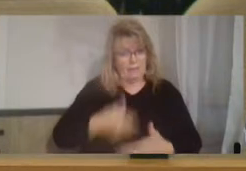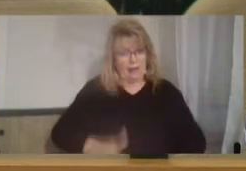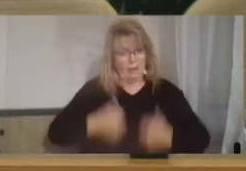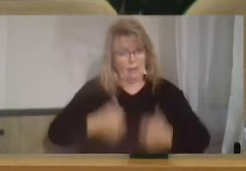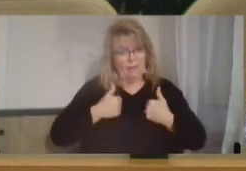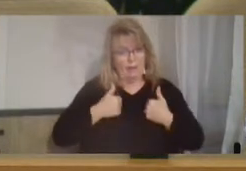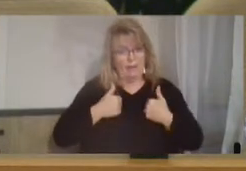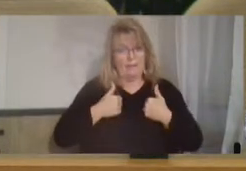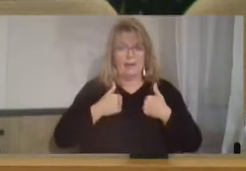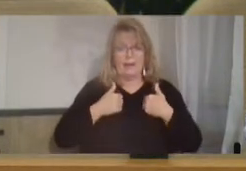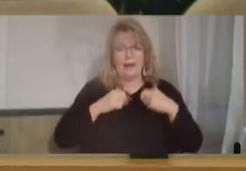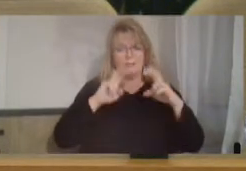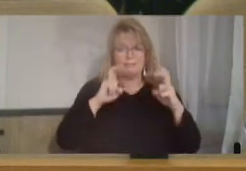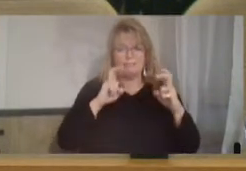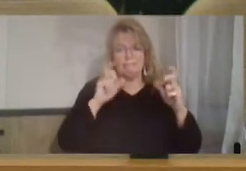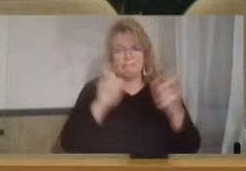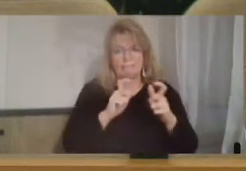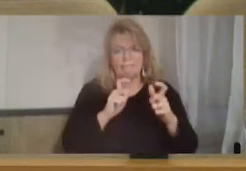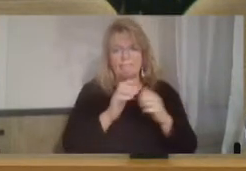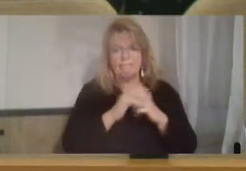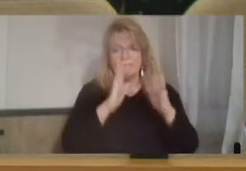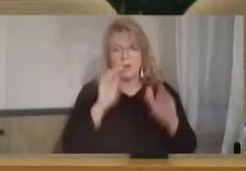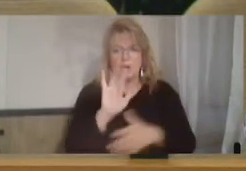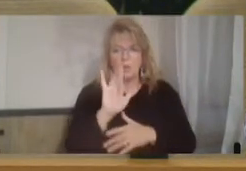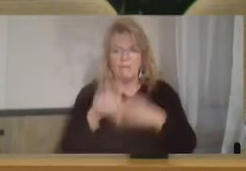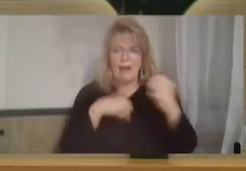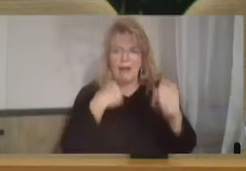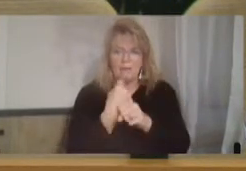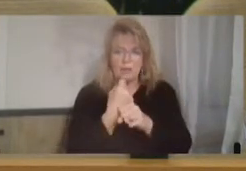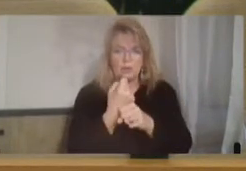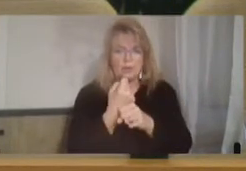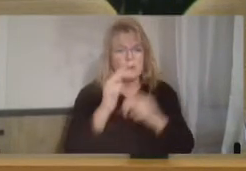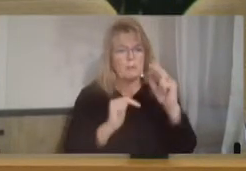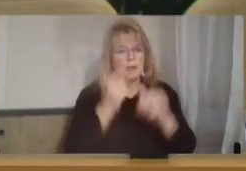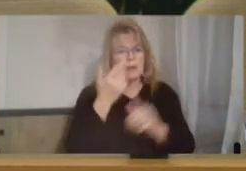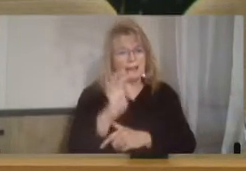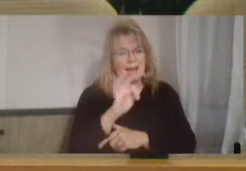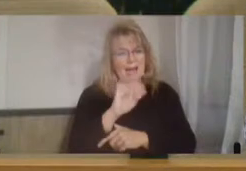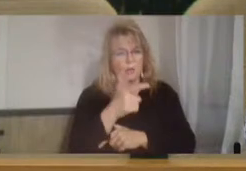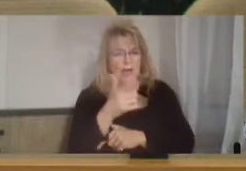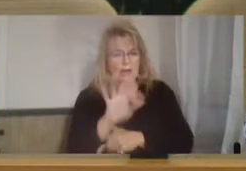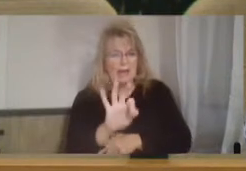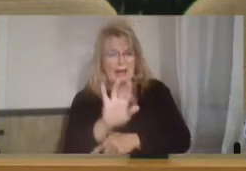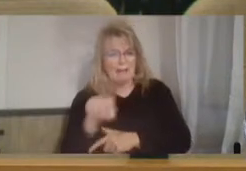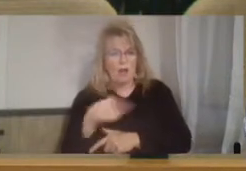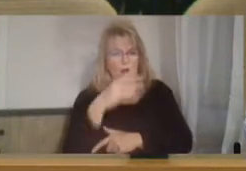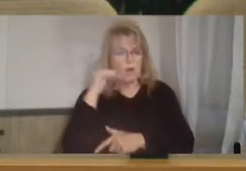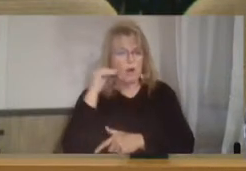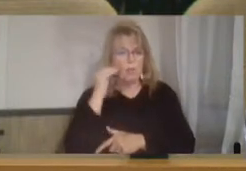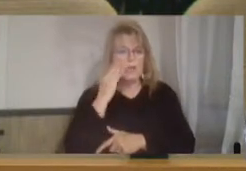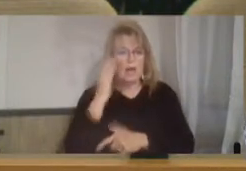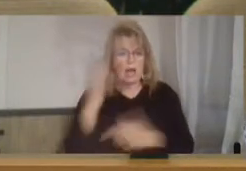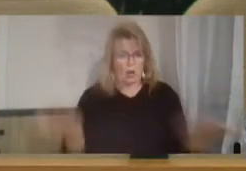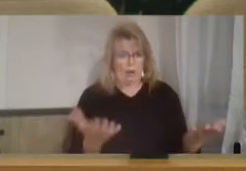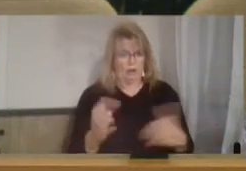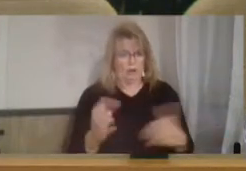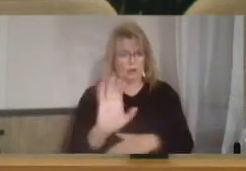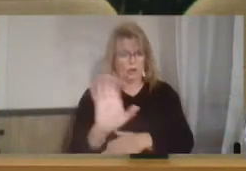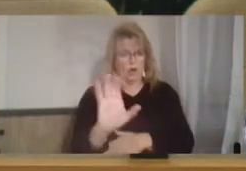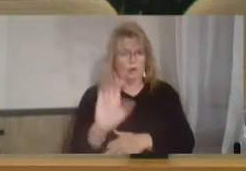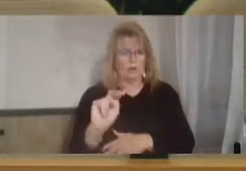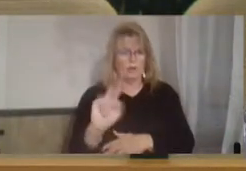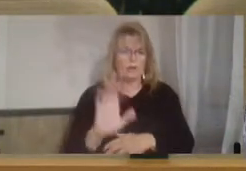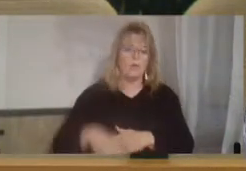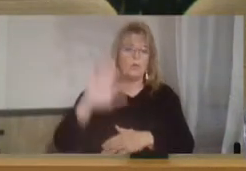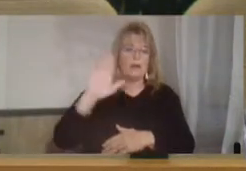bungalow for 25 years. It was built in 1929. It's the only home we know in Charlotte. We raised our kids in it.